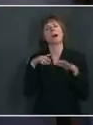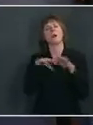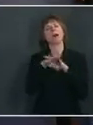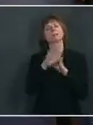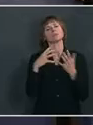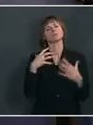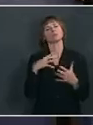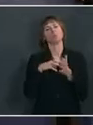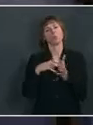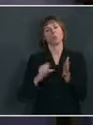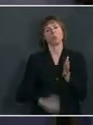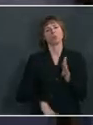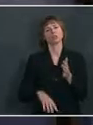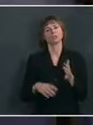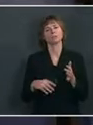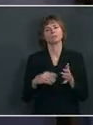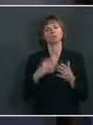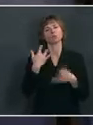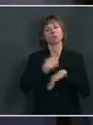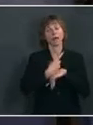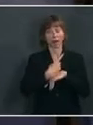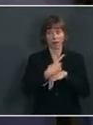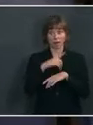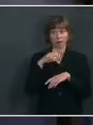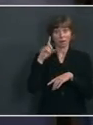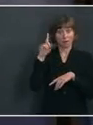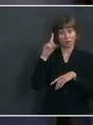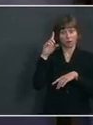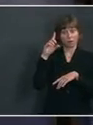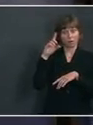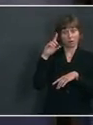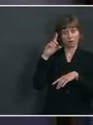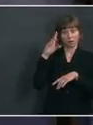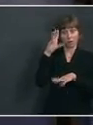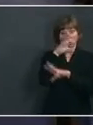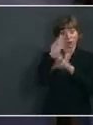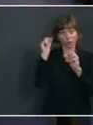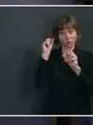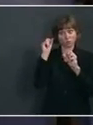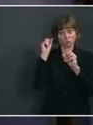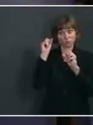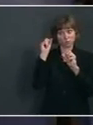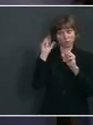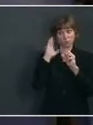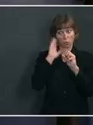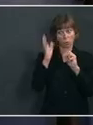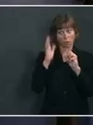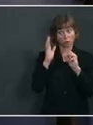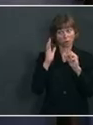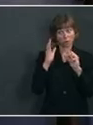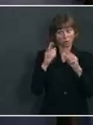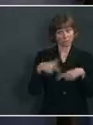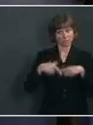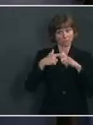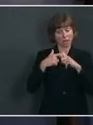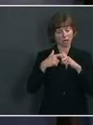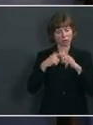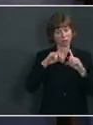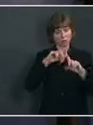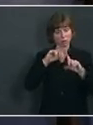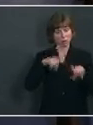the administration plan to suspend the requirement that the medication abortion pill be picked up in